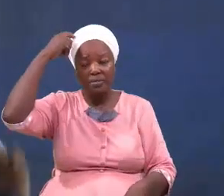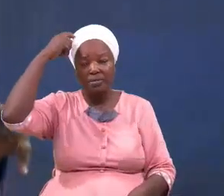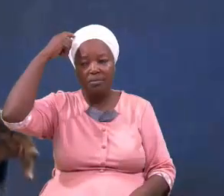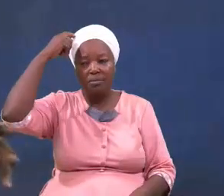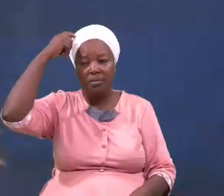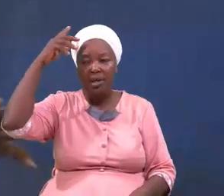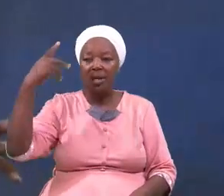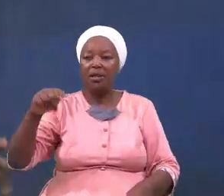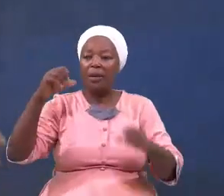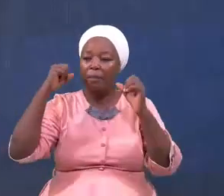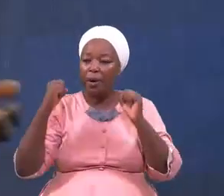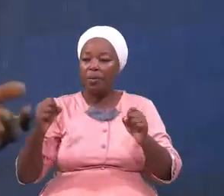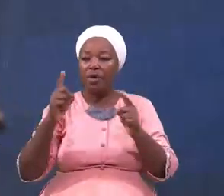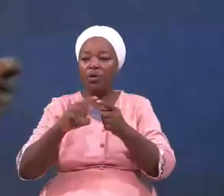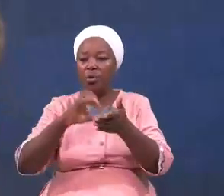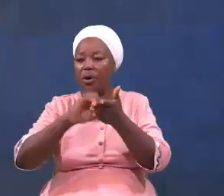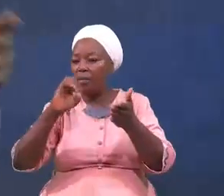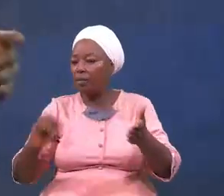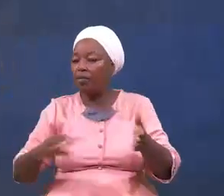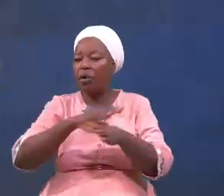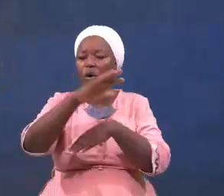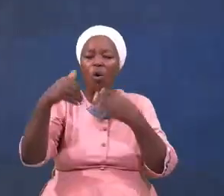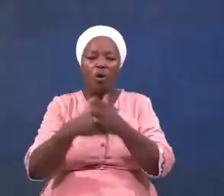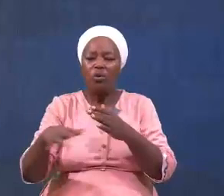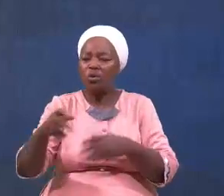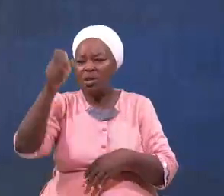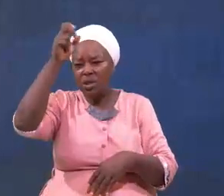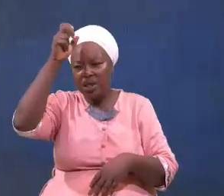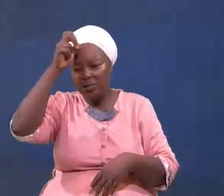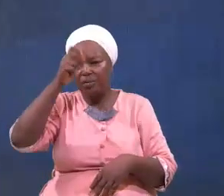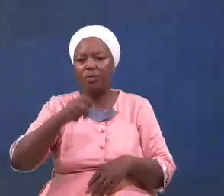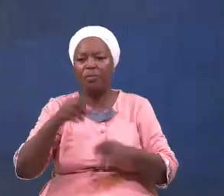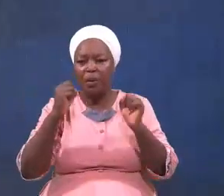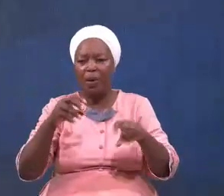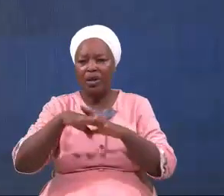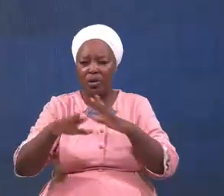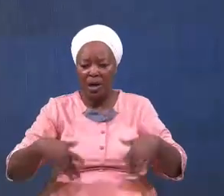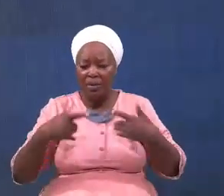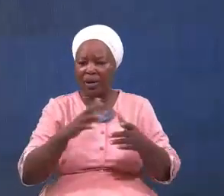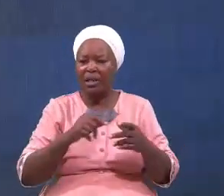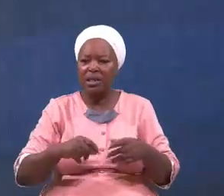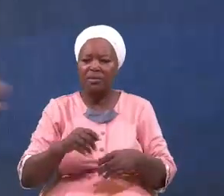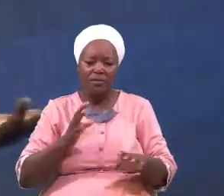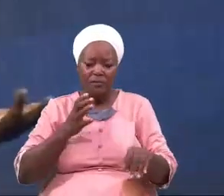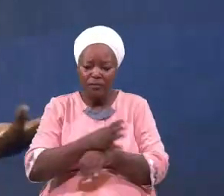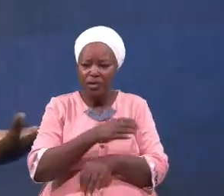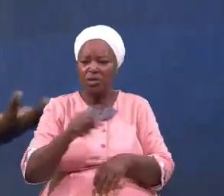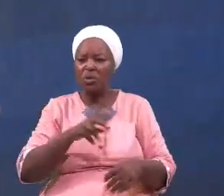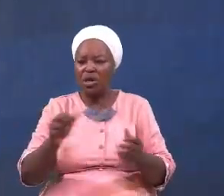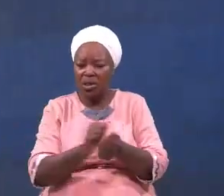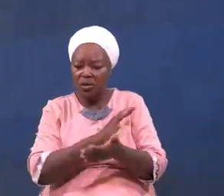The power to remove all those satanic forces harassing your brain, attacking your